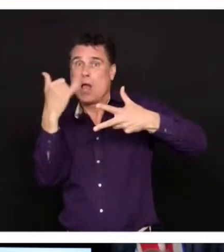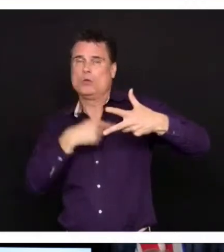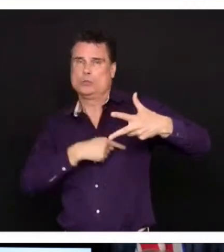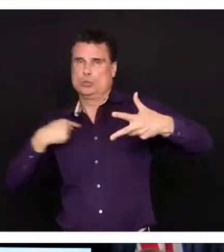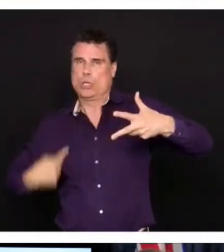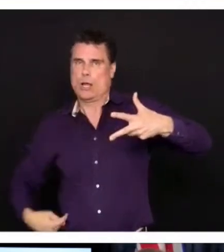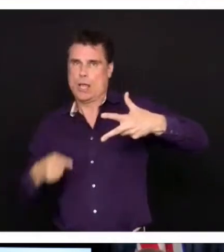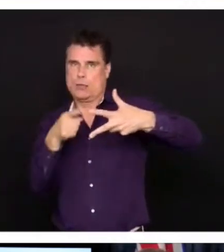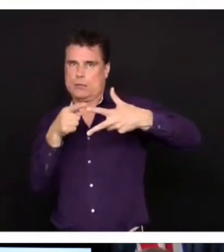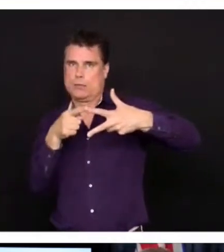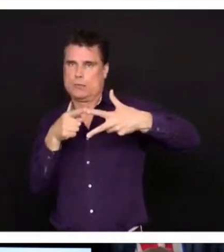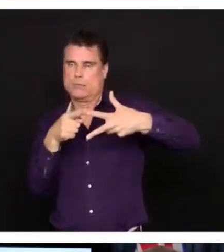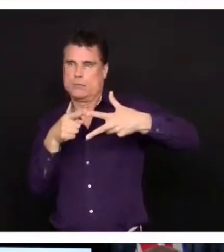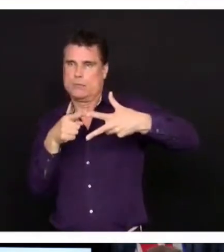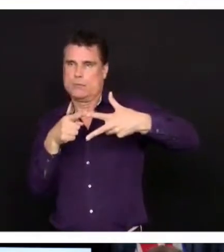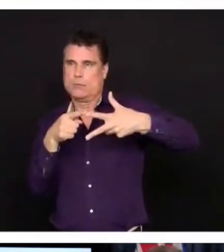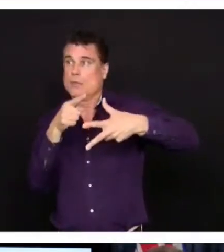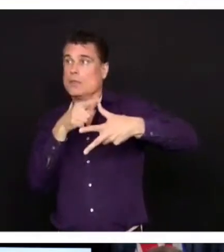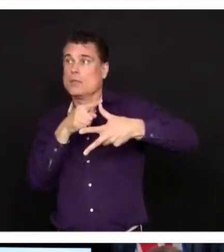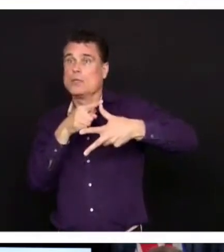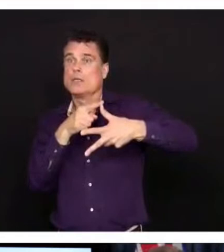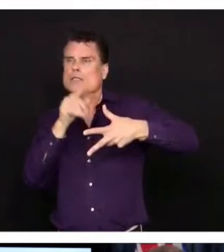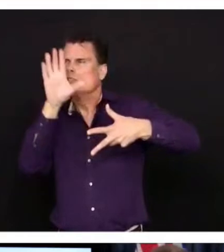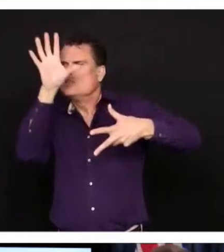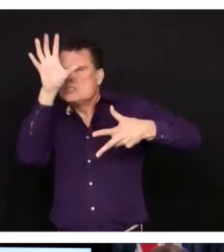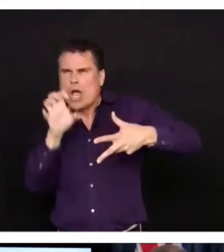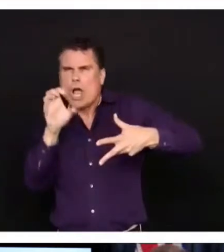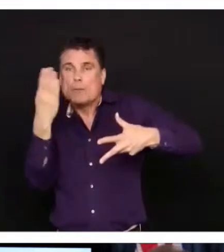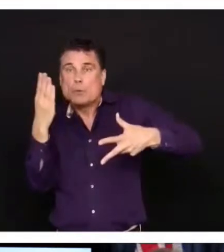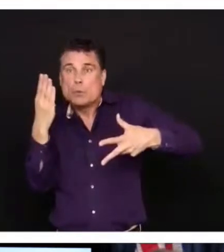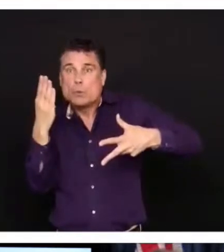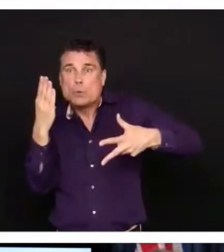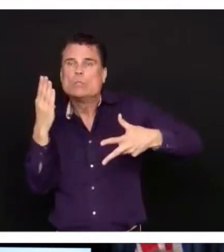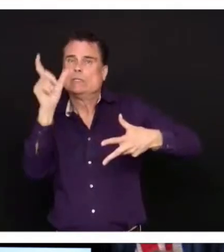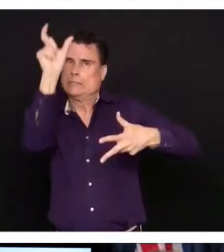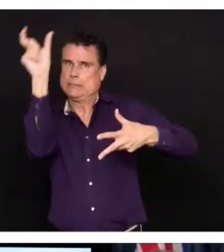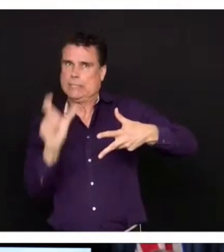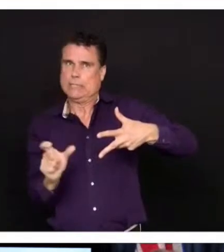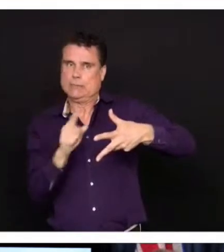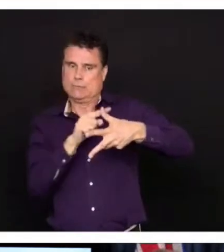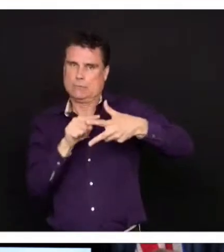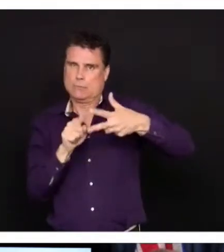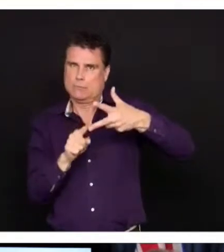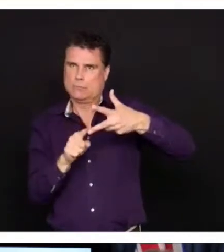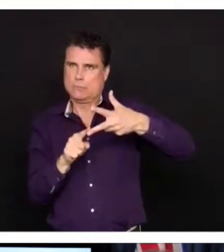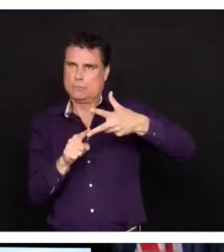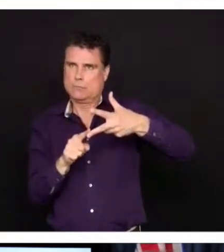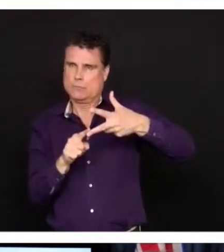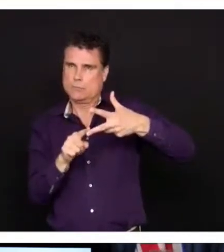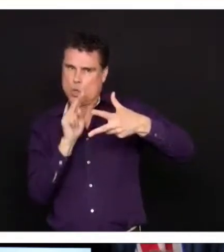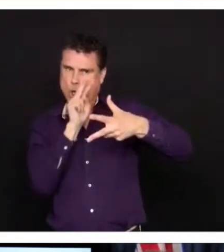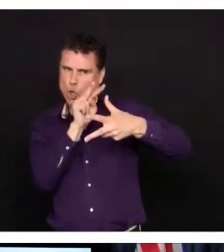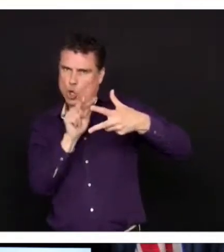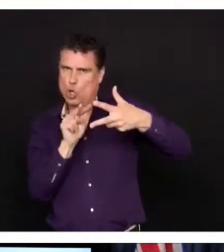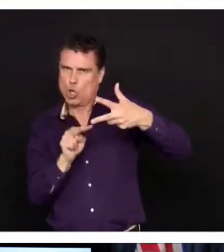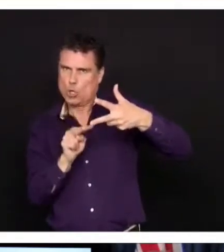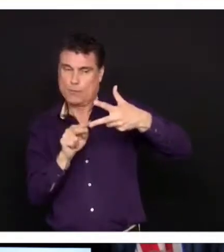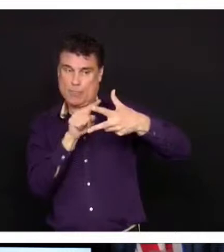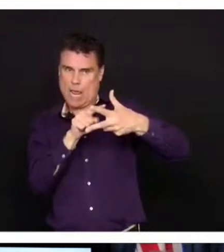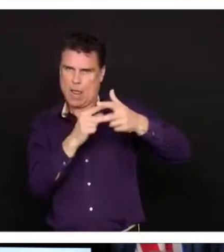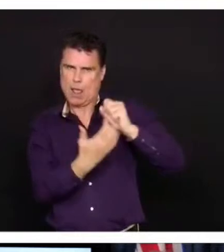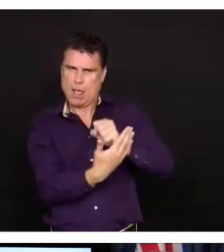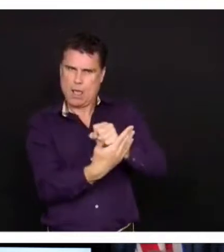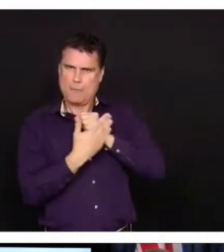move to chart number 16. This tells us what actually has happened since that time. You see, we know